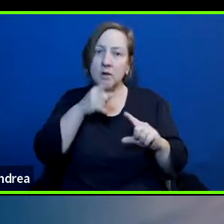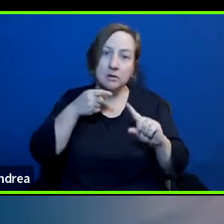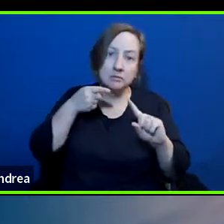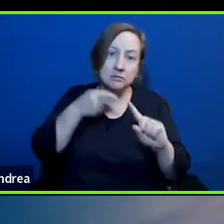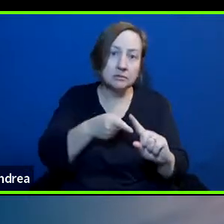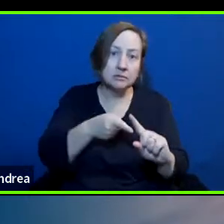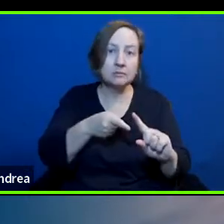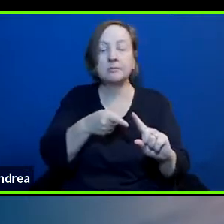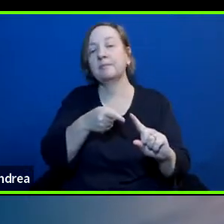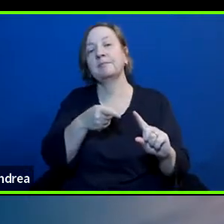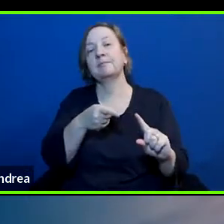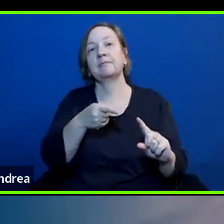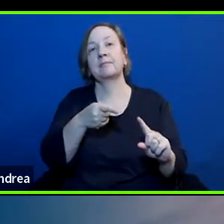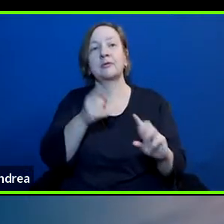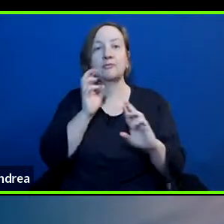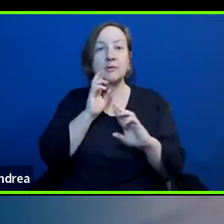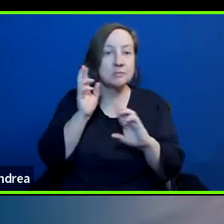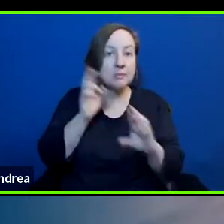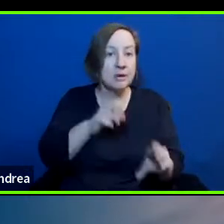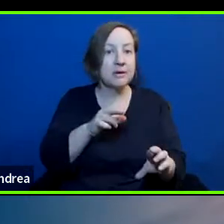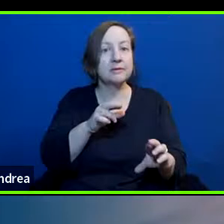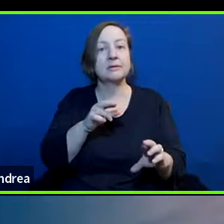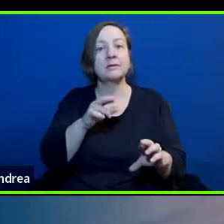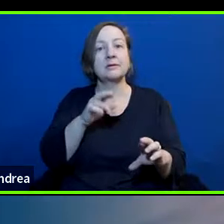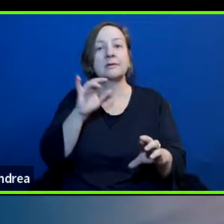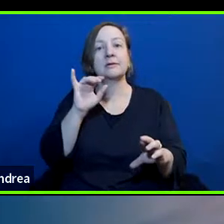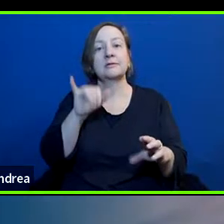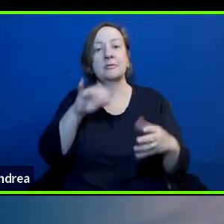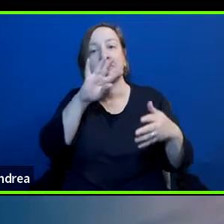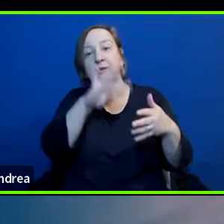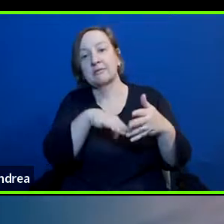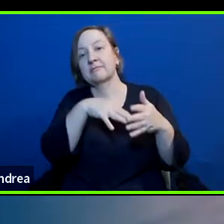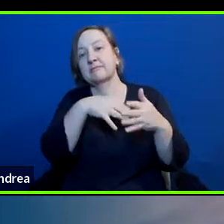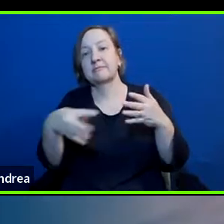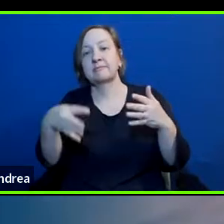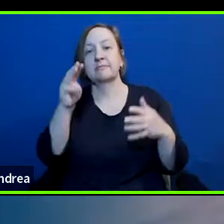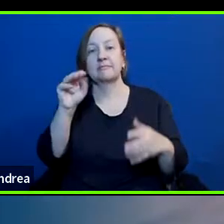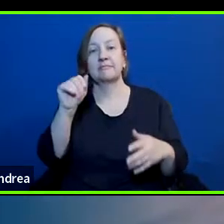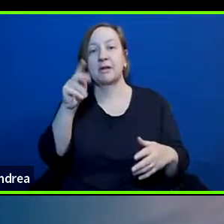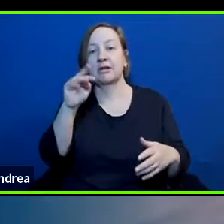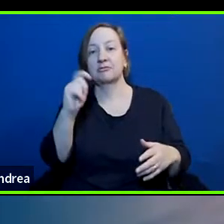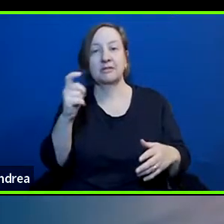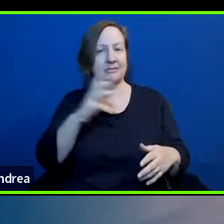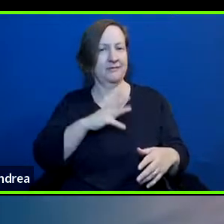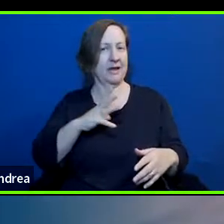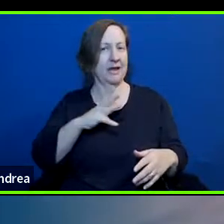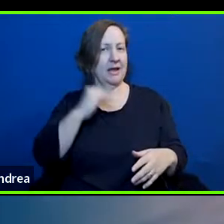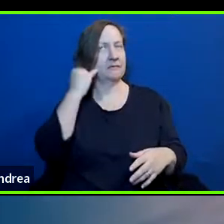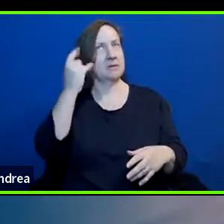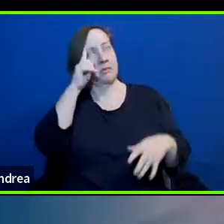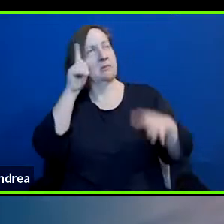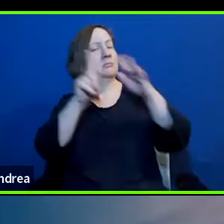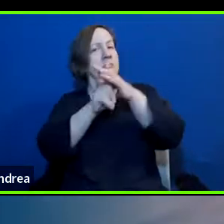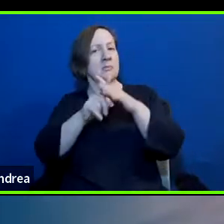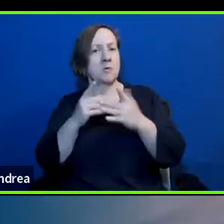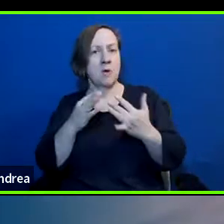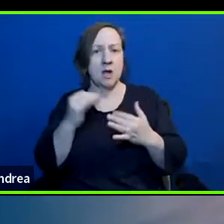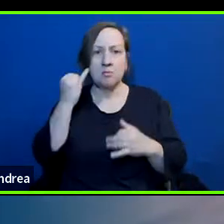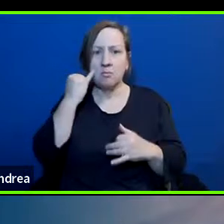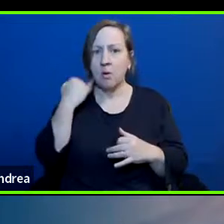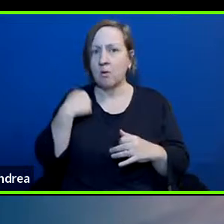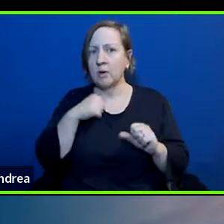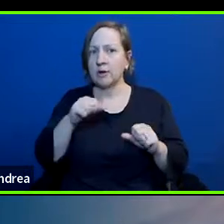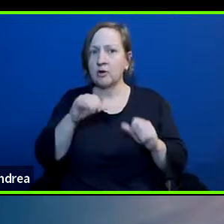directly in response to the matrix, that is just fine. If something came to you, you're like, oh wait, what if we could